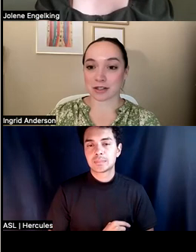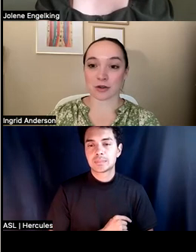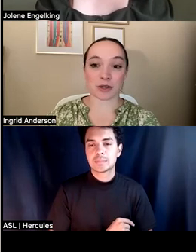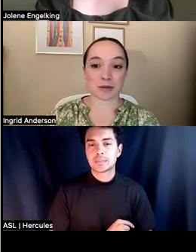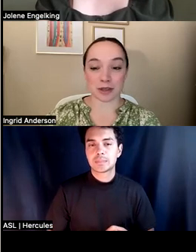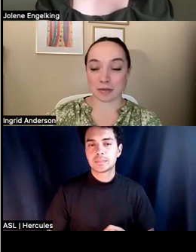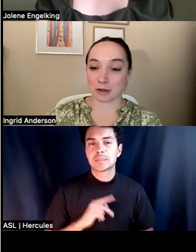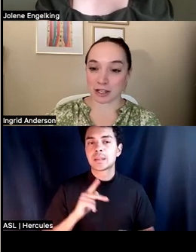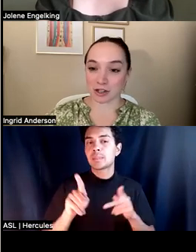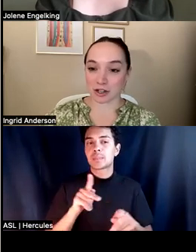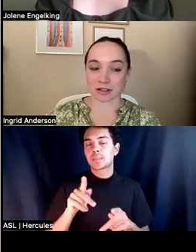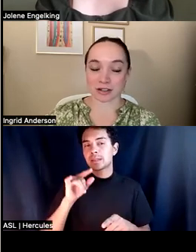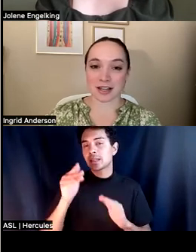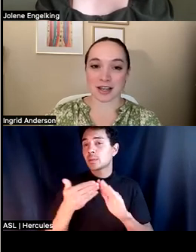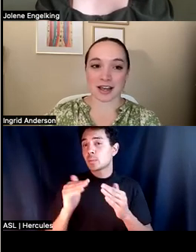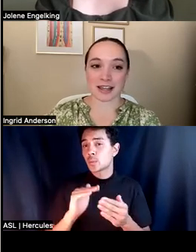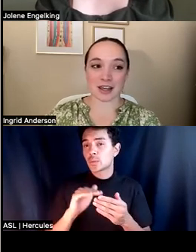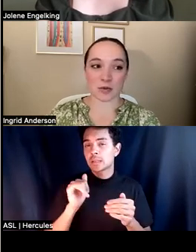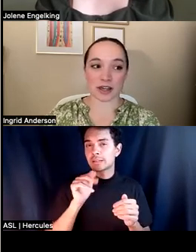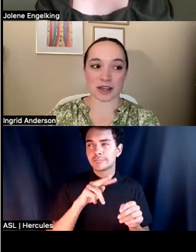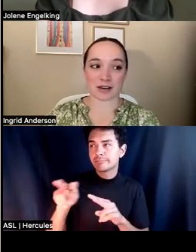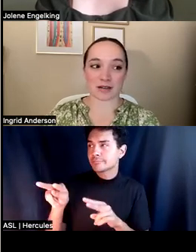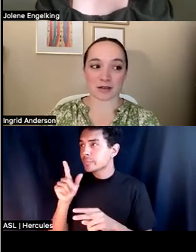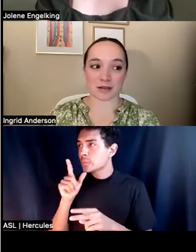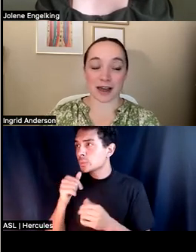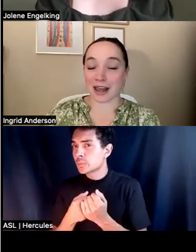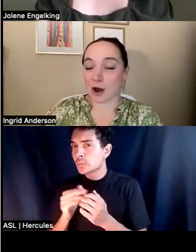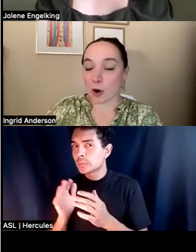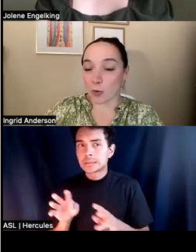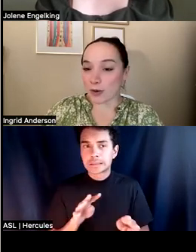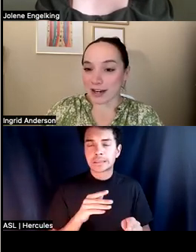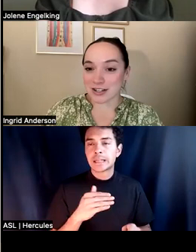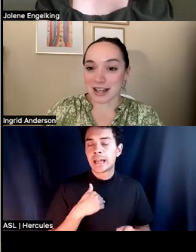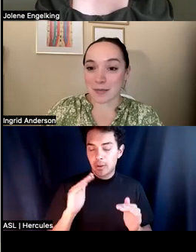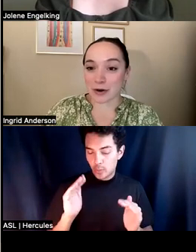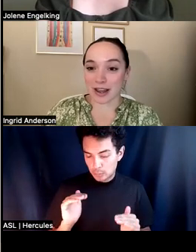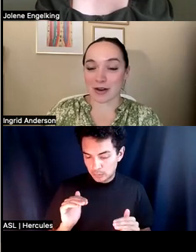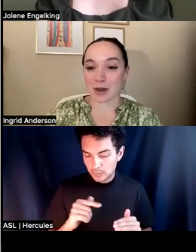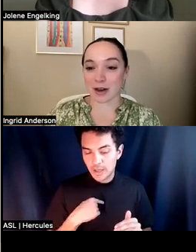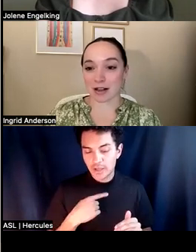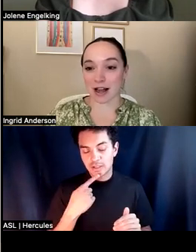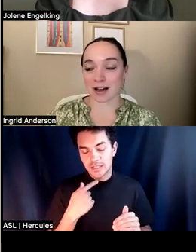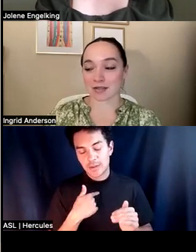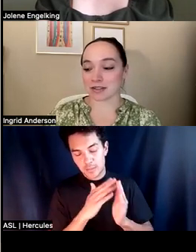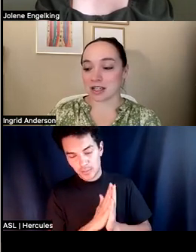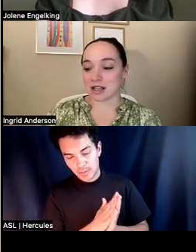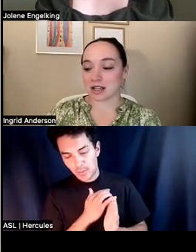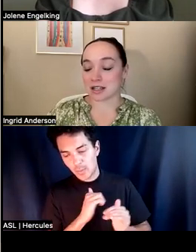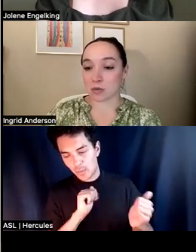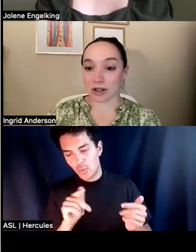people to whom the community turns. I think and I hope, I should say, I pray that we all